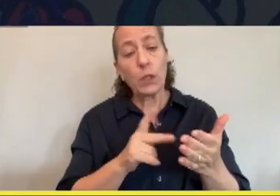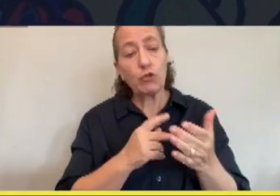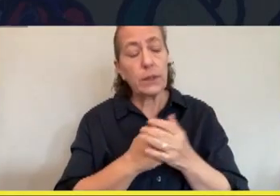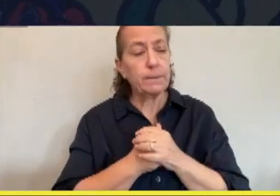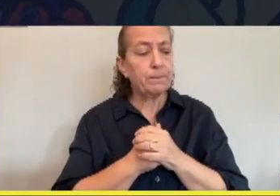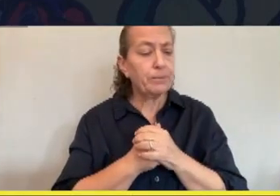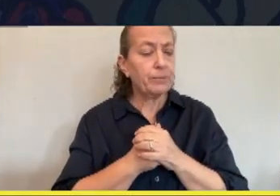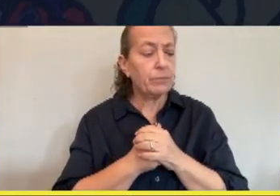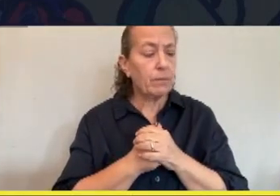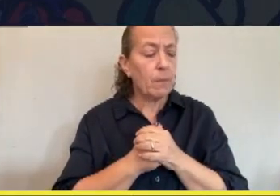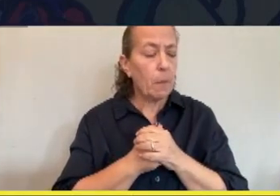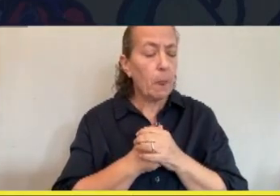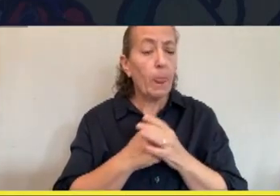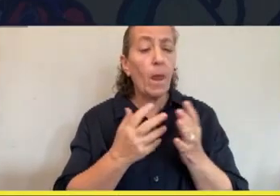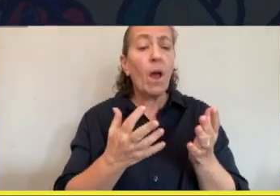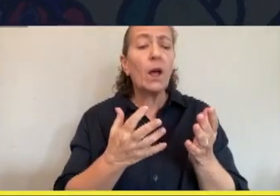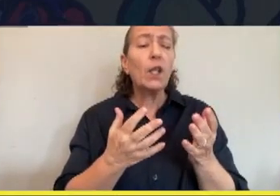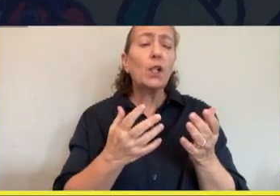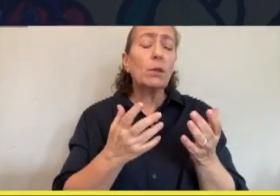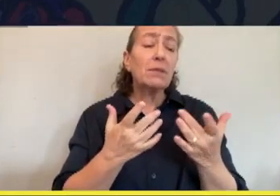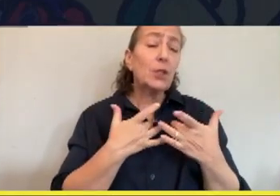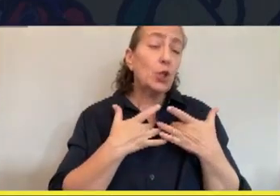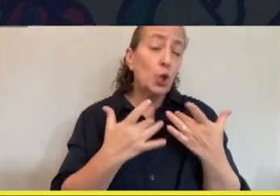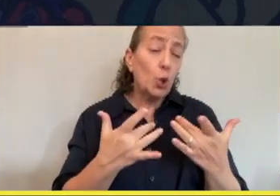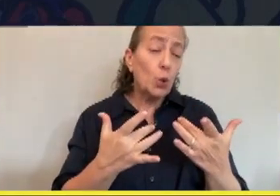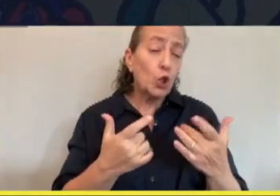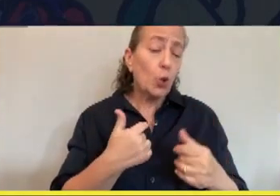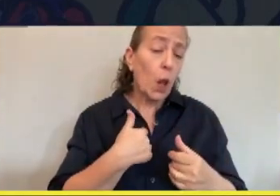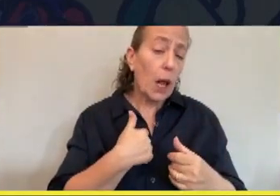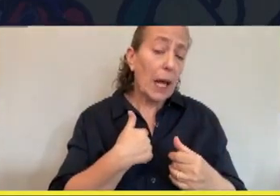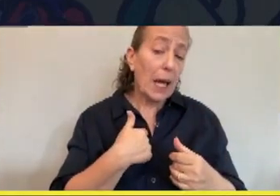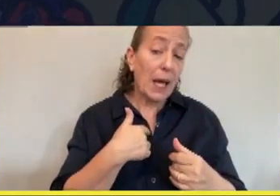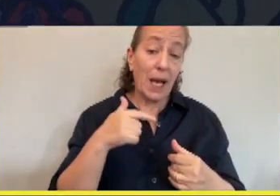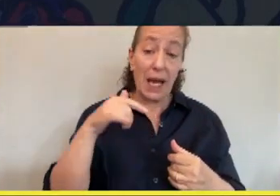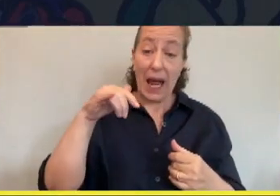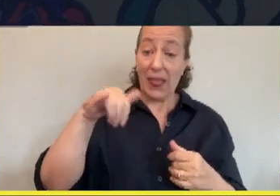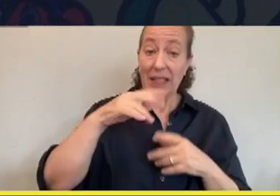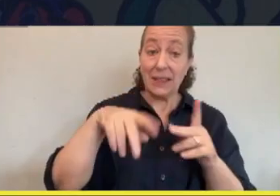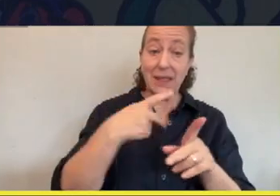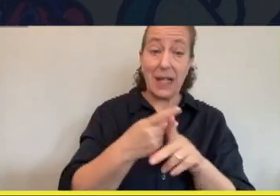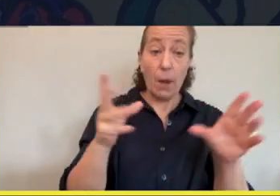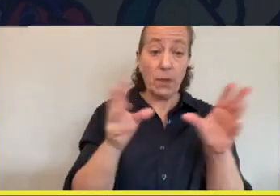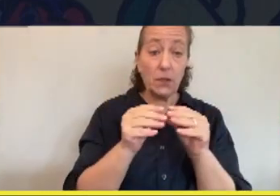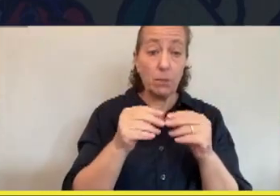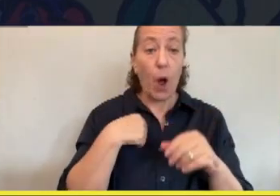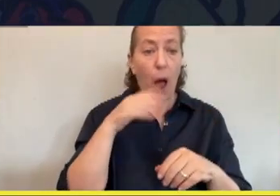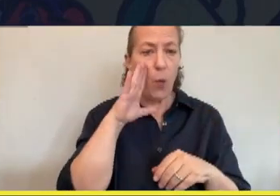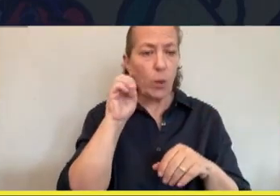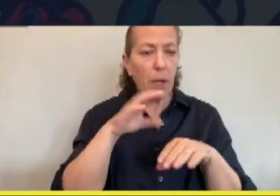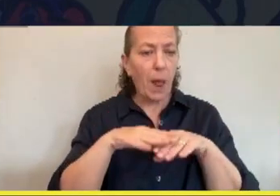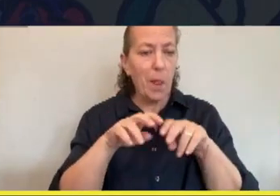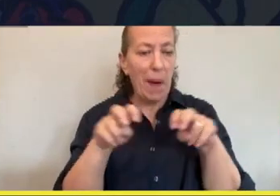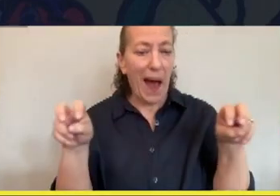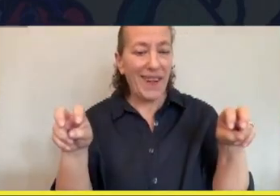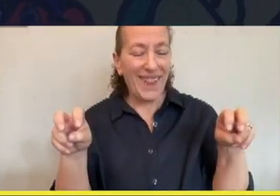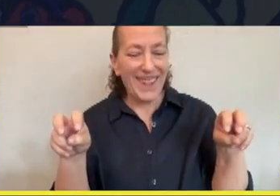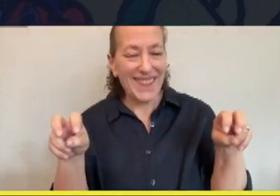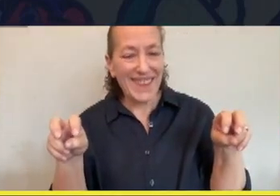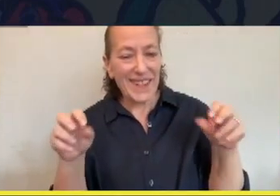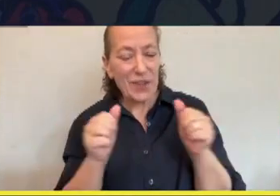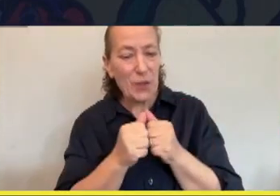event like this, I would be on a panel probably with one of these phenomenal people with whom